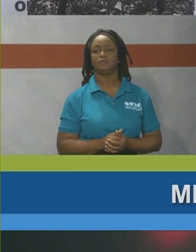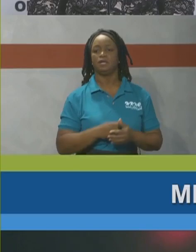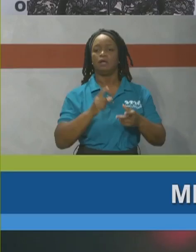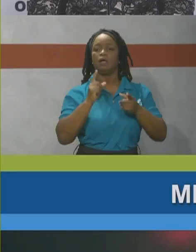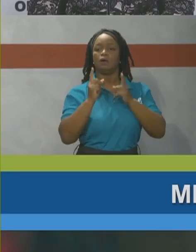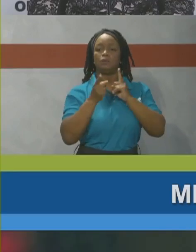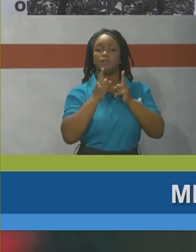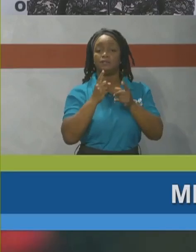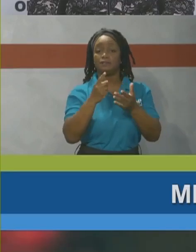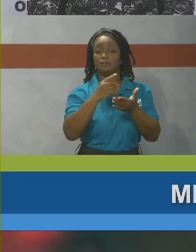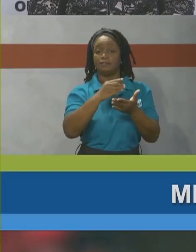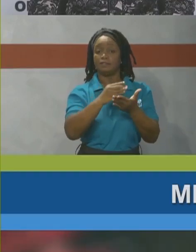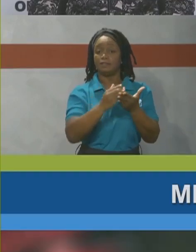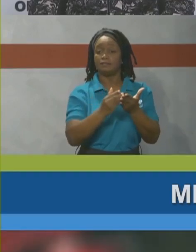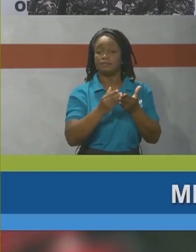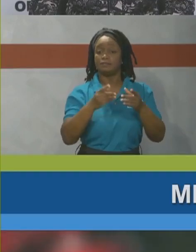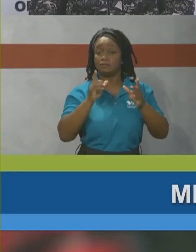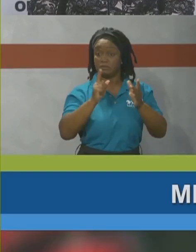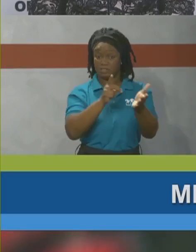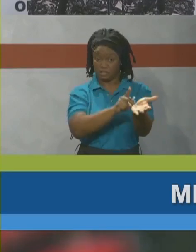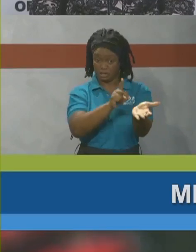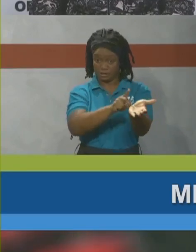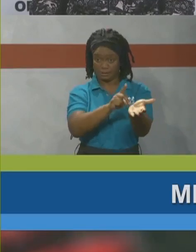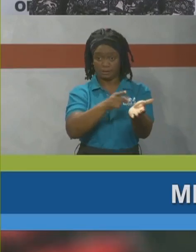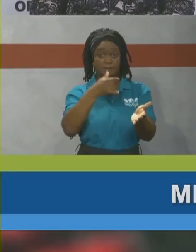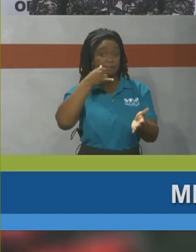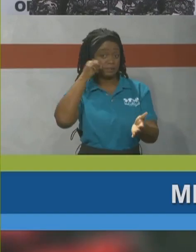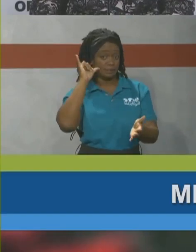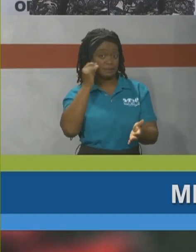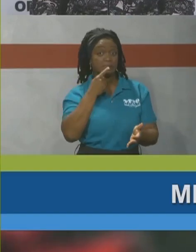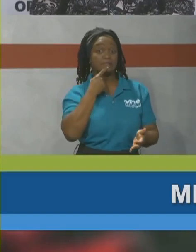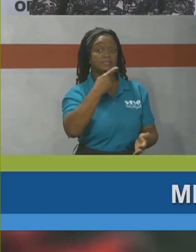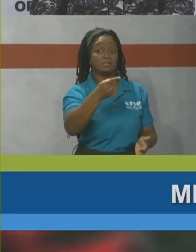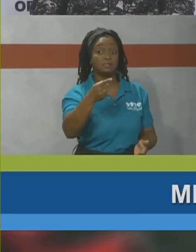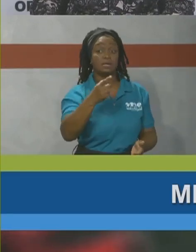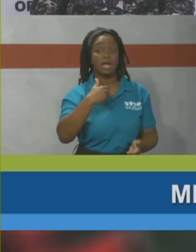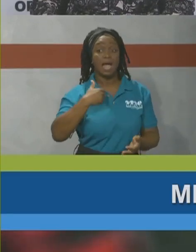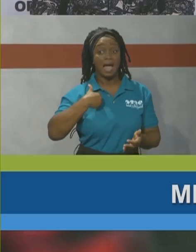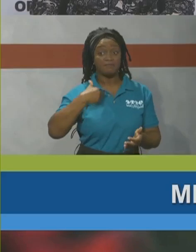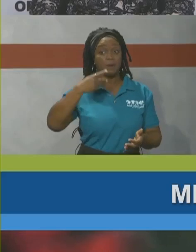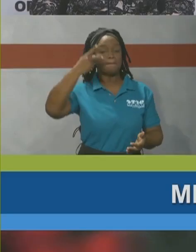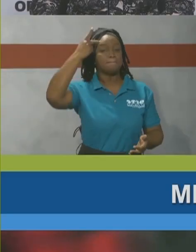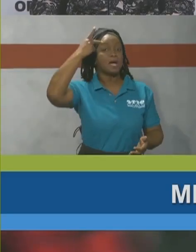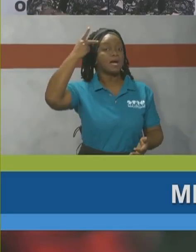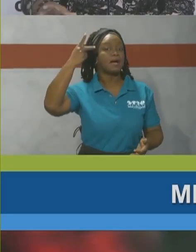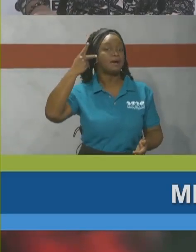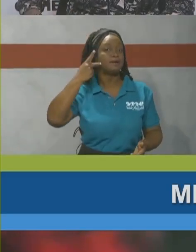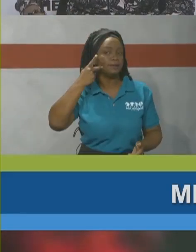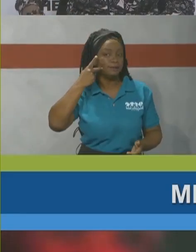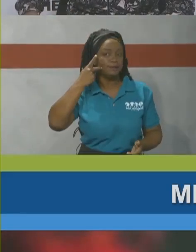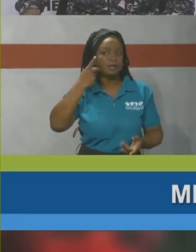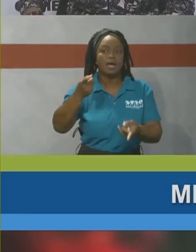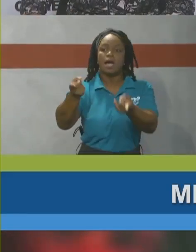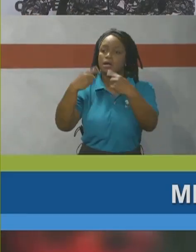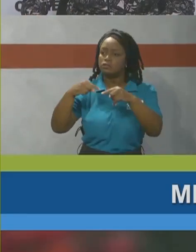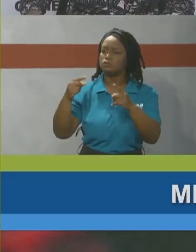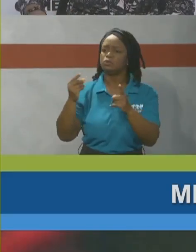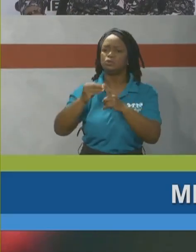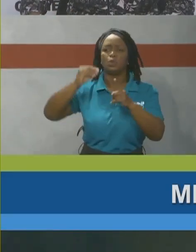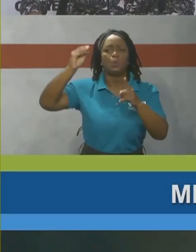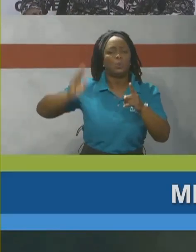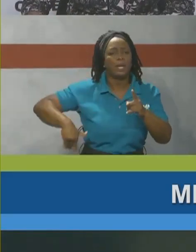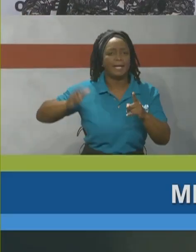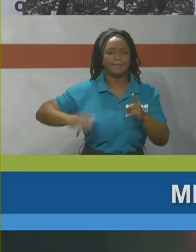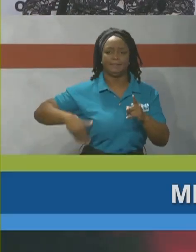leads yesterday, they mentioned that a few of the patients, the parents, are still coming in too late, especially those with